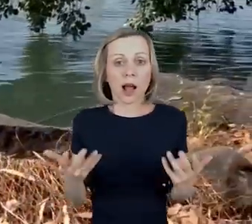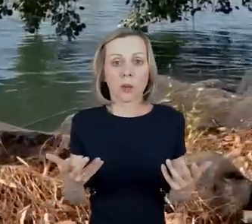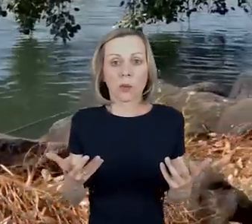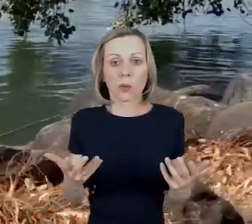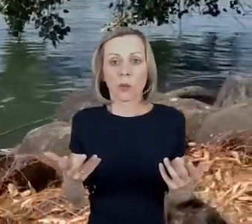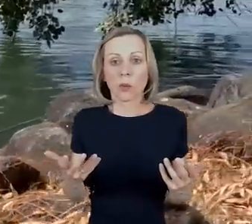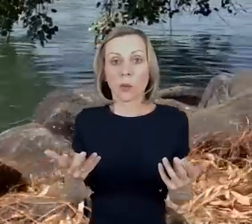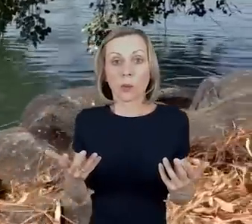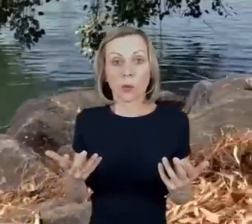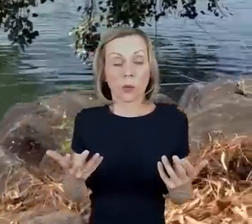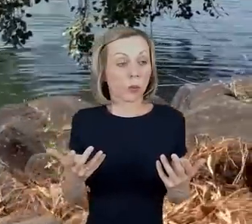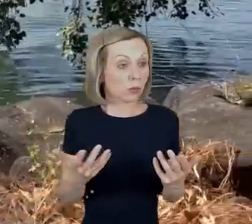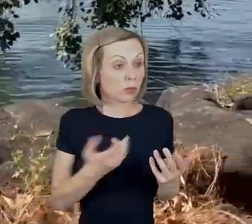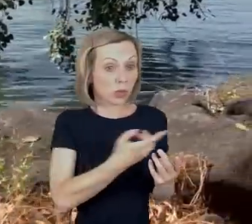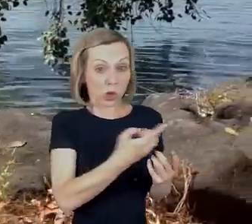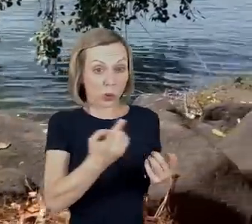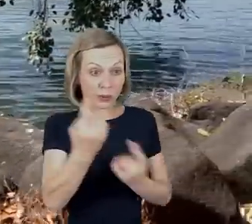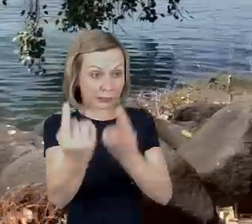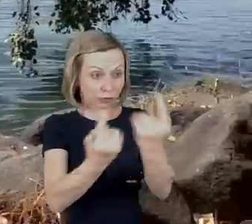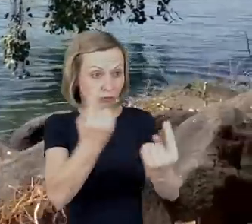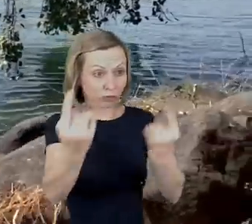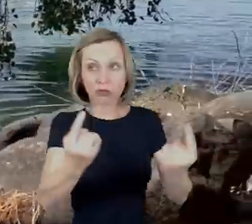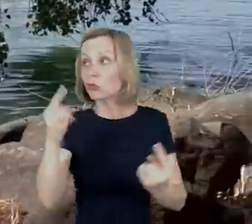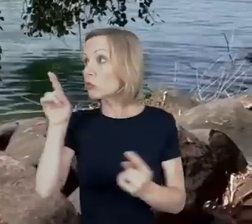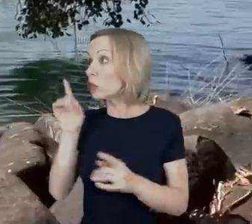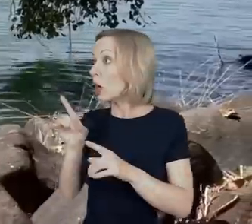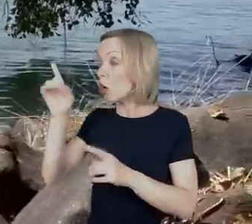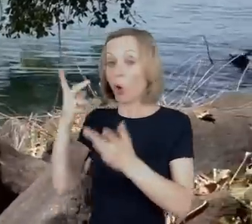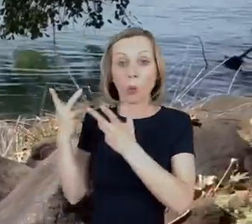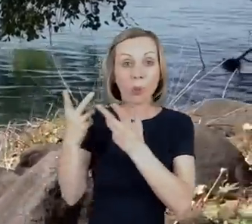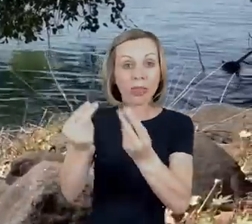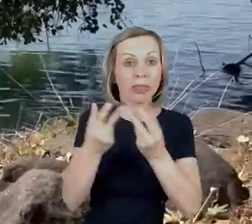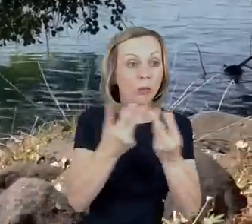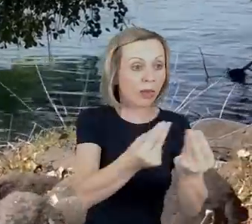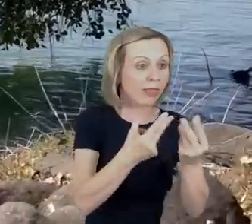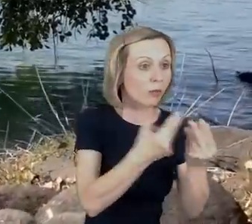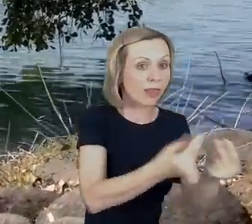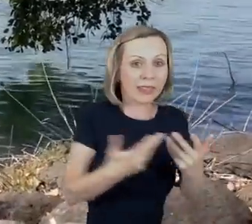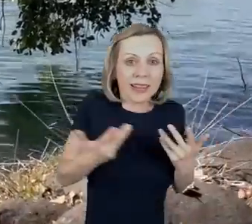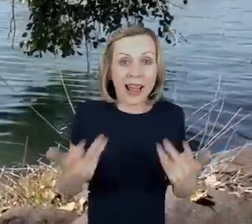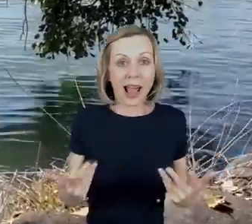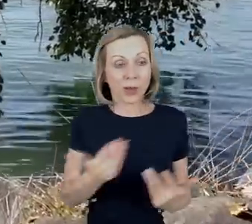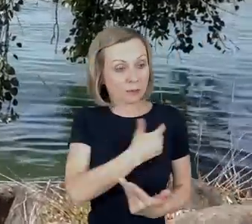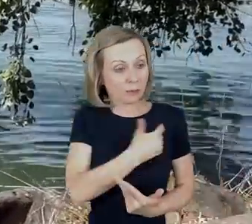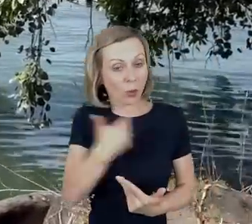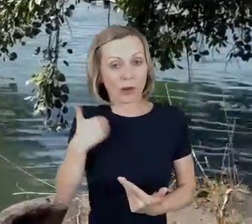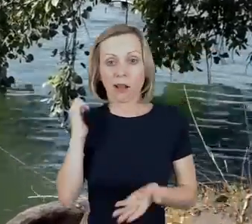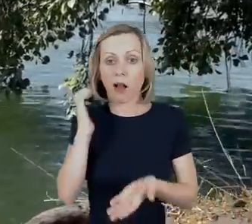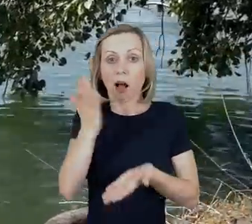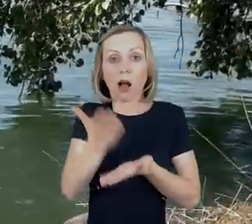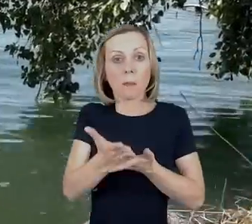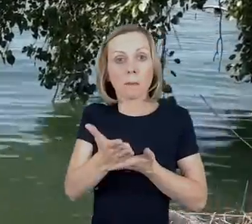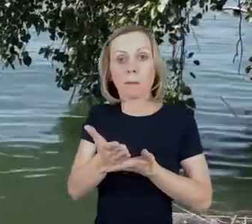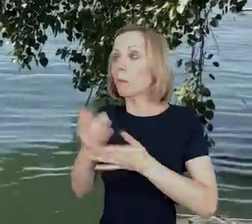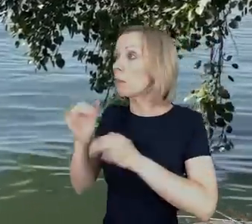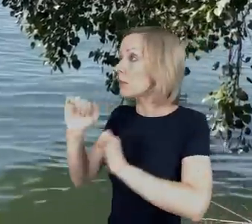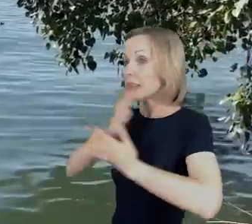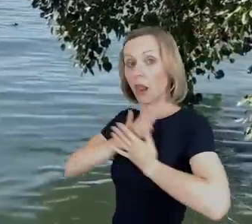God is with us now. God is with each one of you now, today, this very